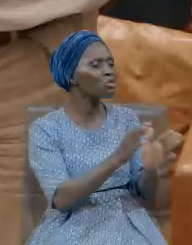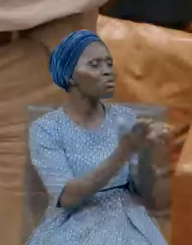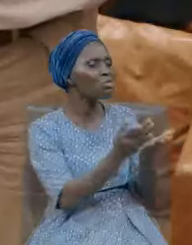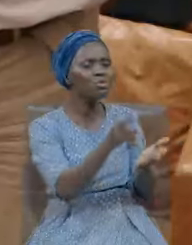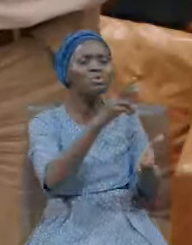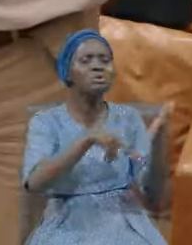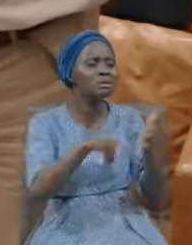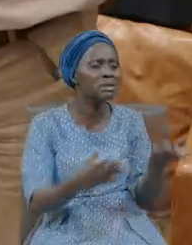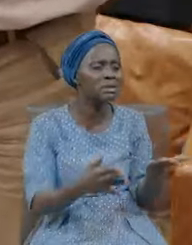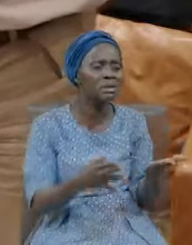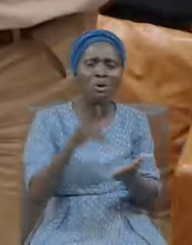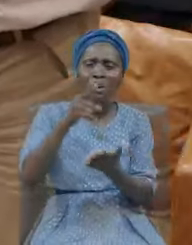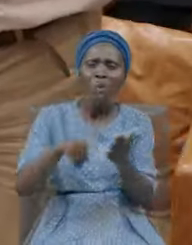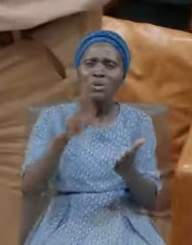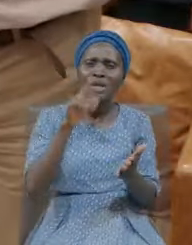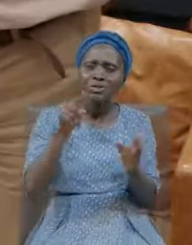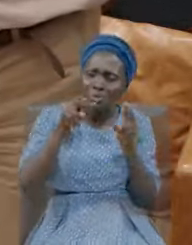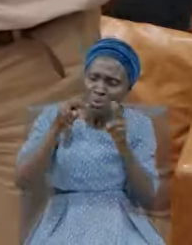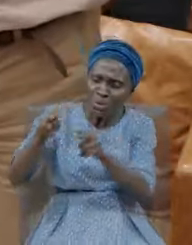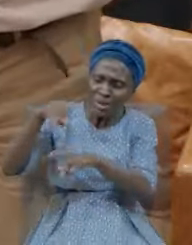What are you viewing?